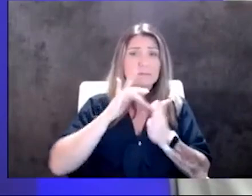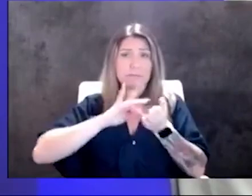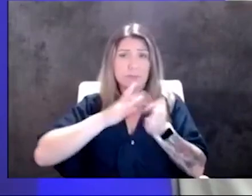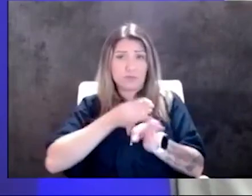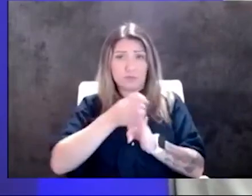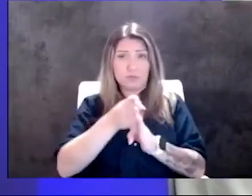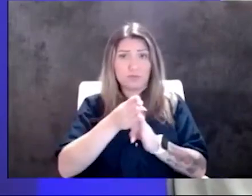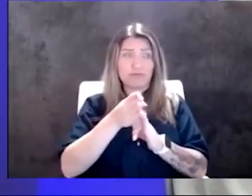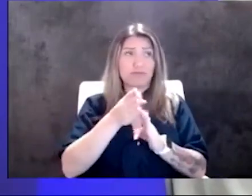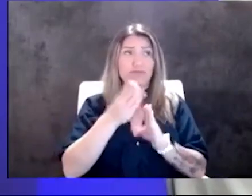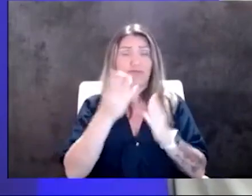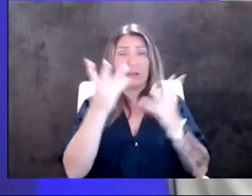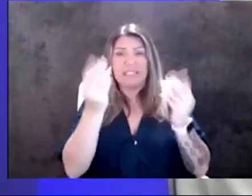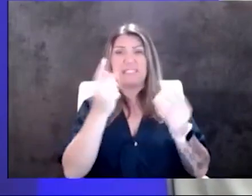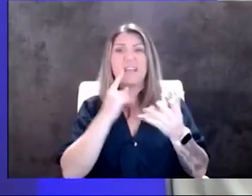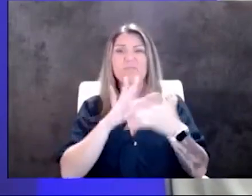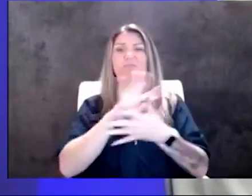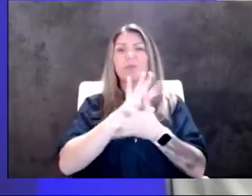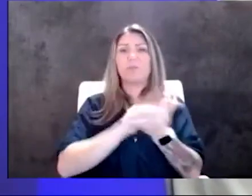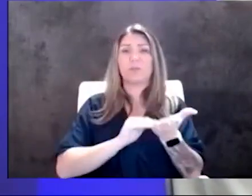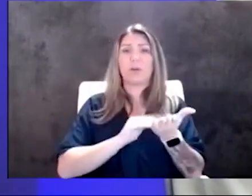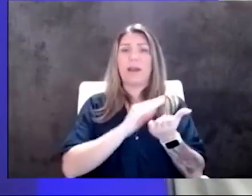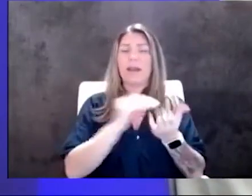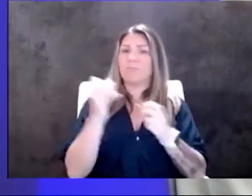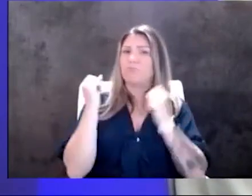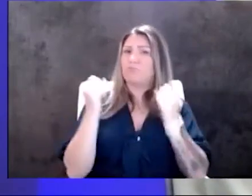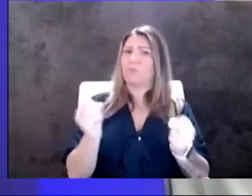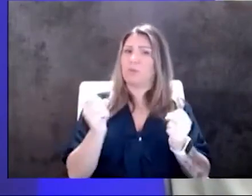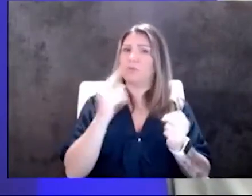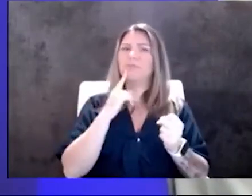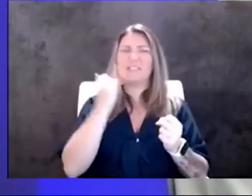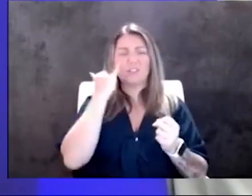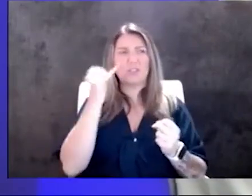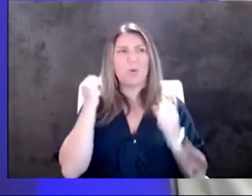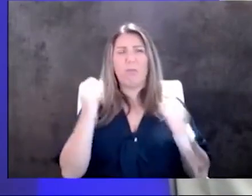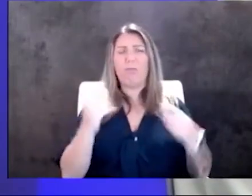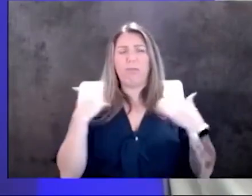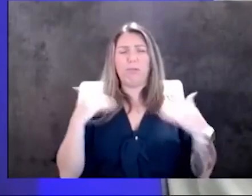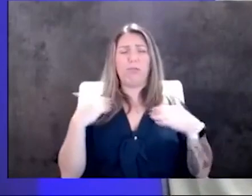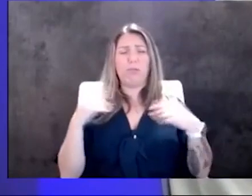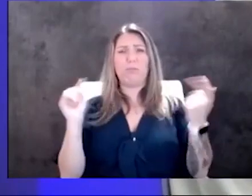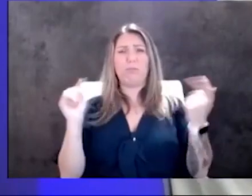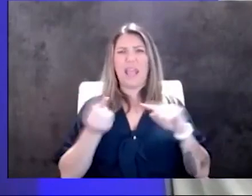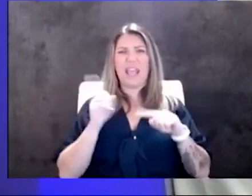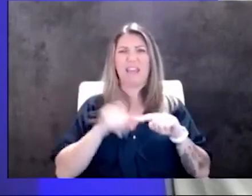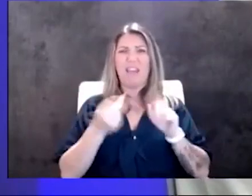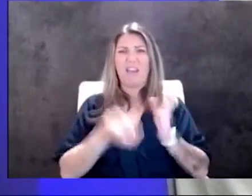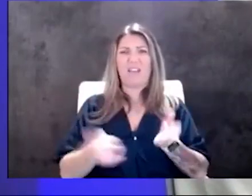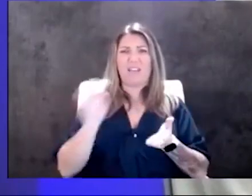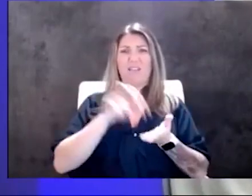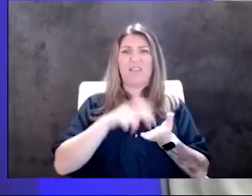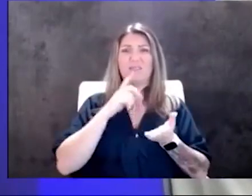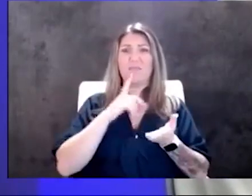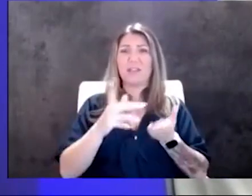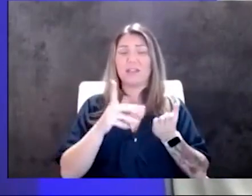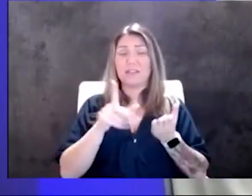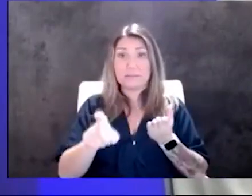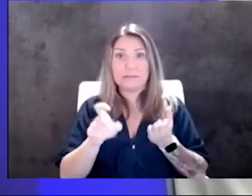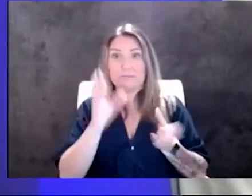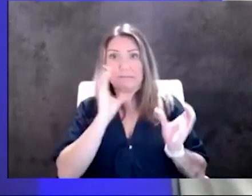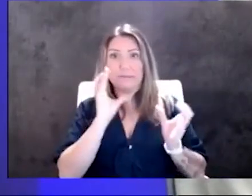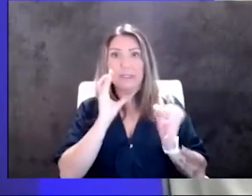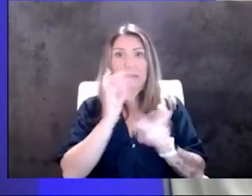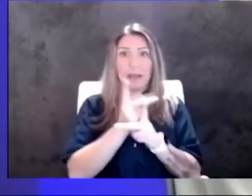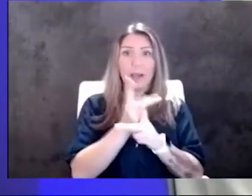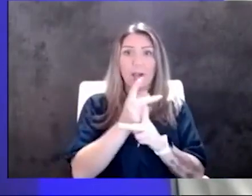care. And the other thing is the intensity of the pain. Sometimes if the pain is so intense that you can't really get out of bed, maybe it's the time to really seek care and really not wait, 1, 2,